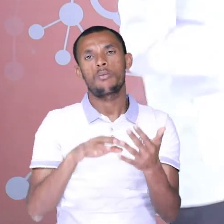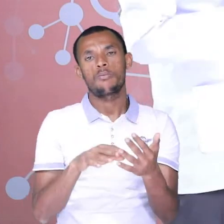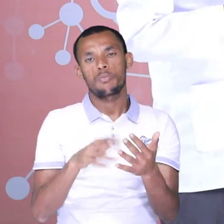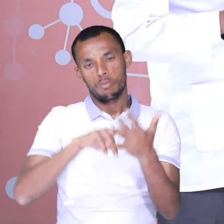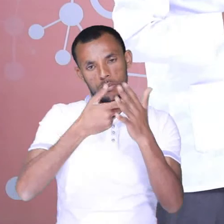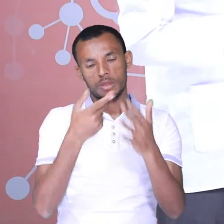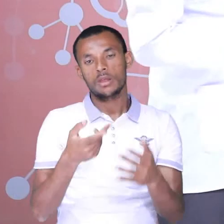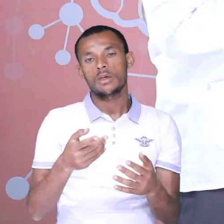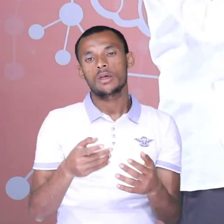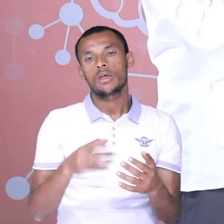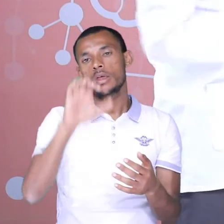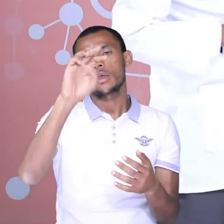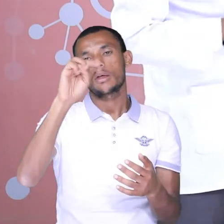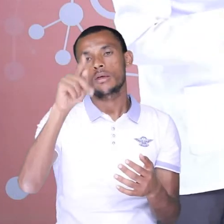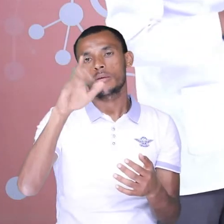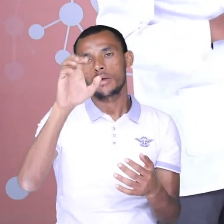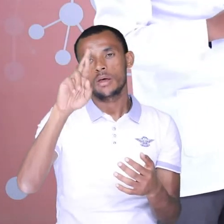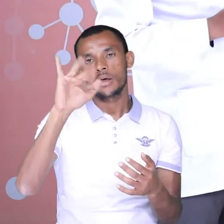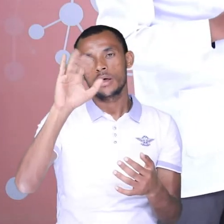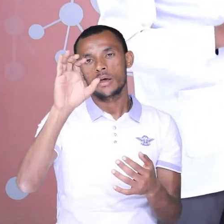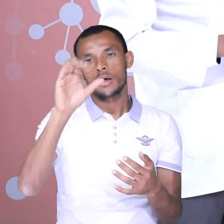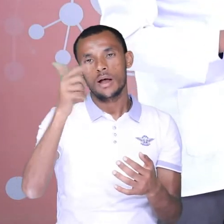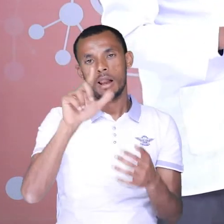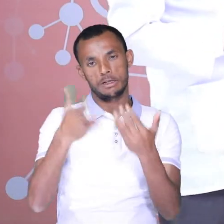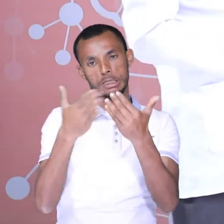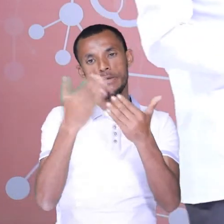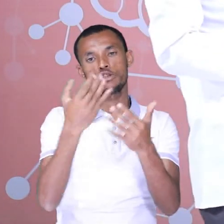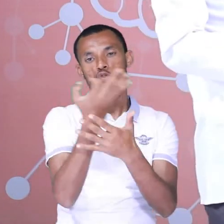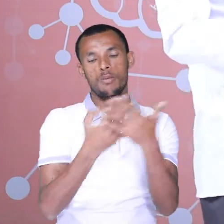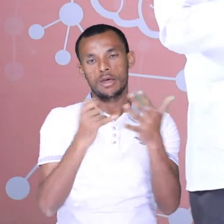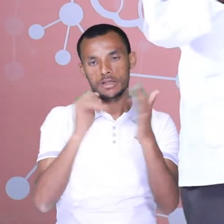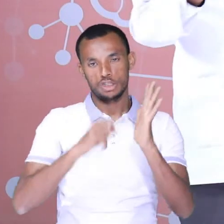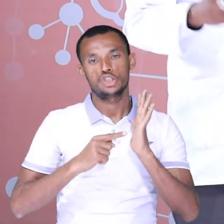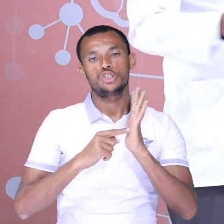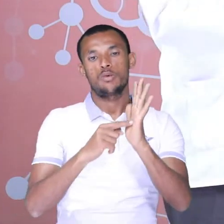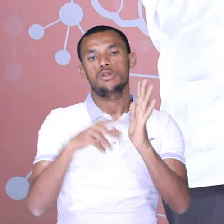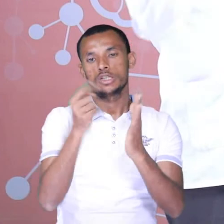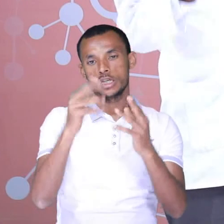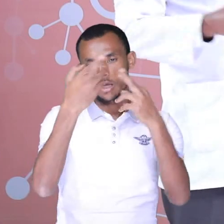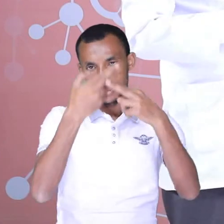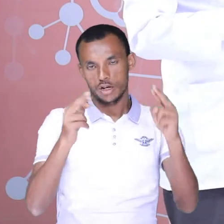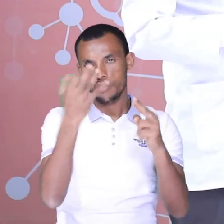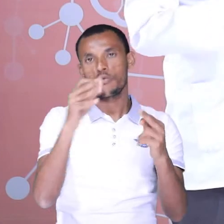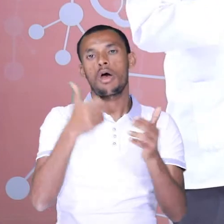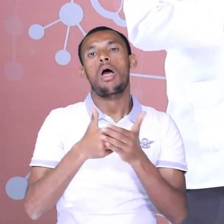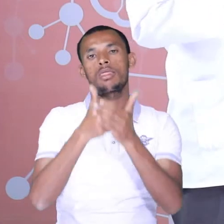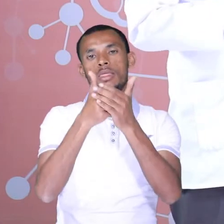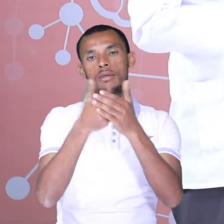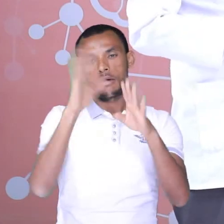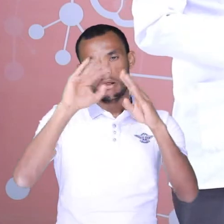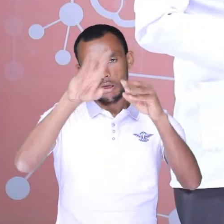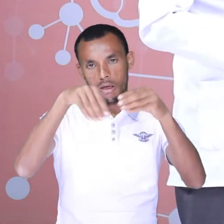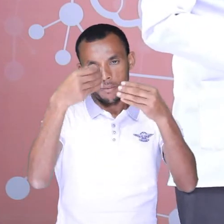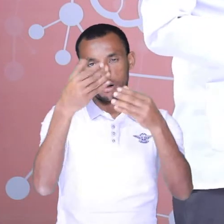say empirical formula, it is the simplest formula. It simply shows the ratio of atoms in a